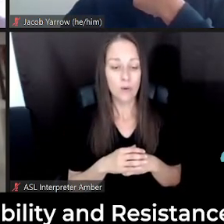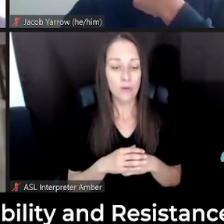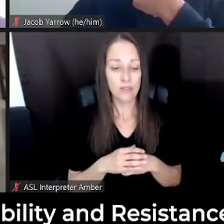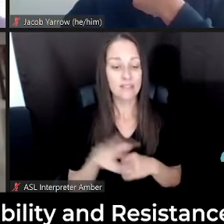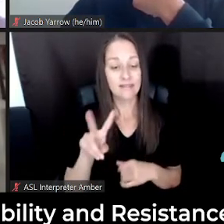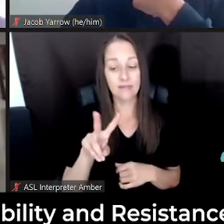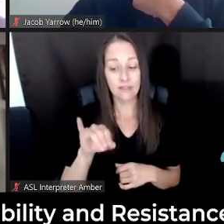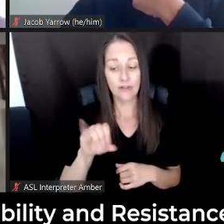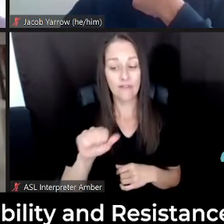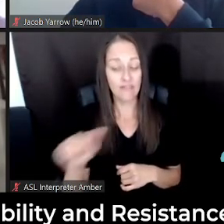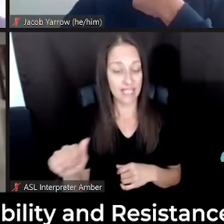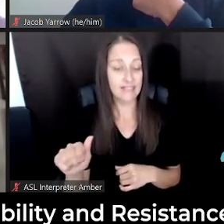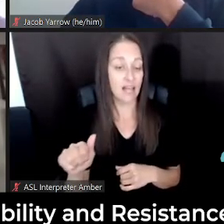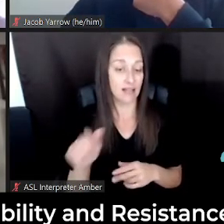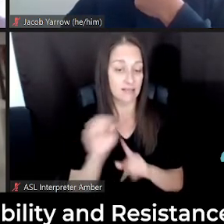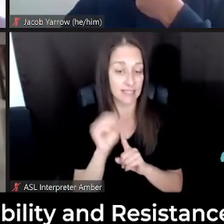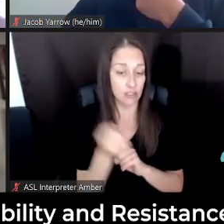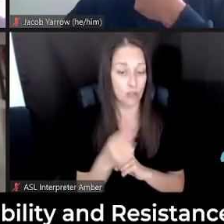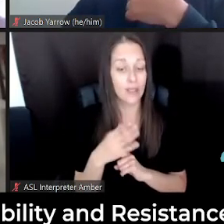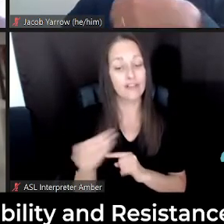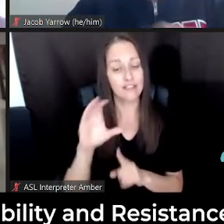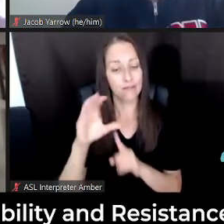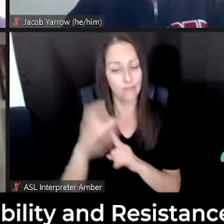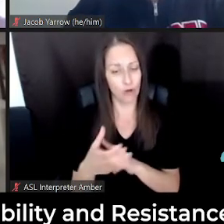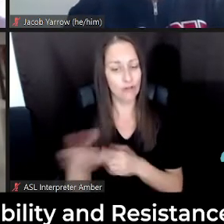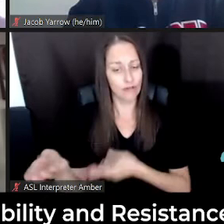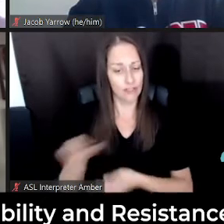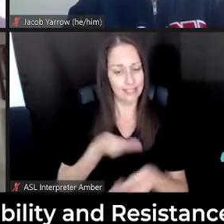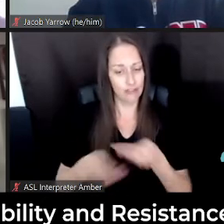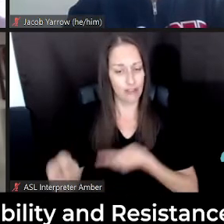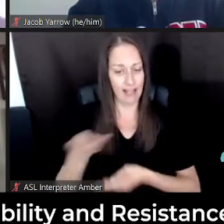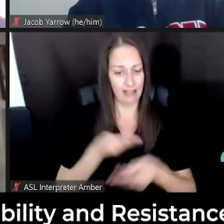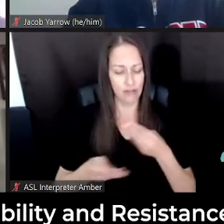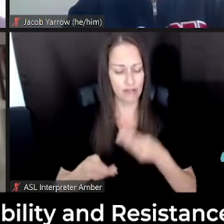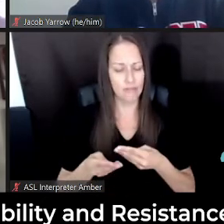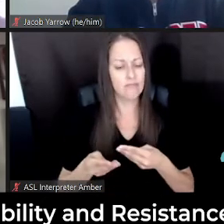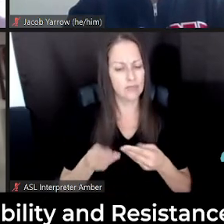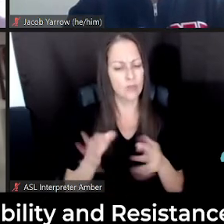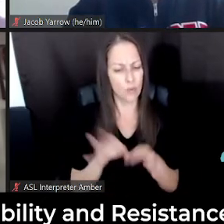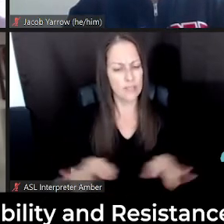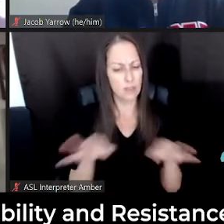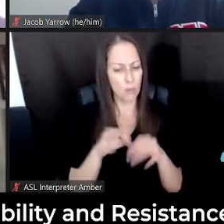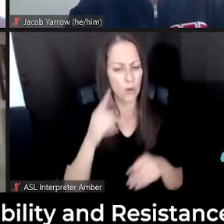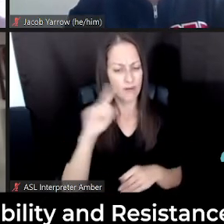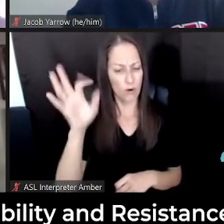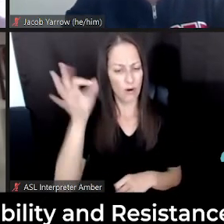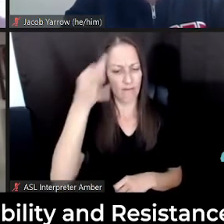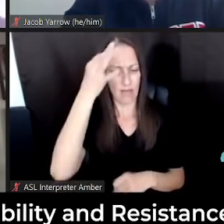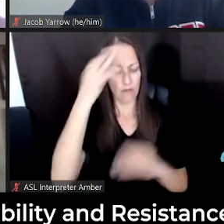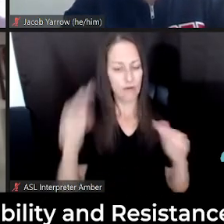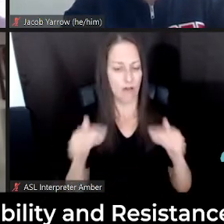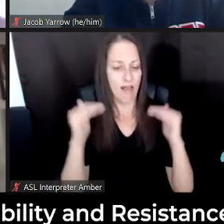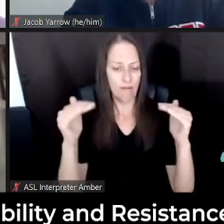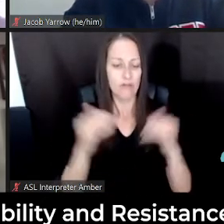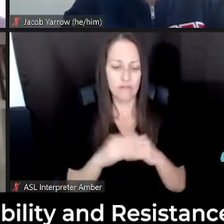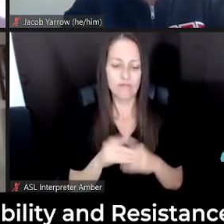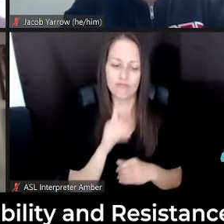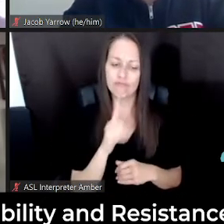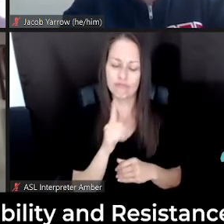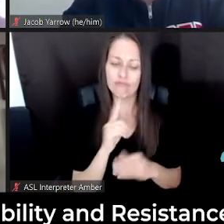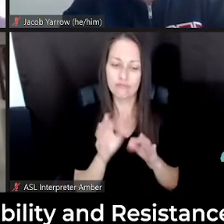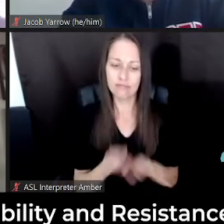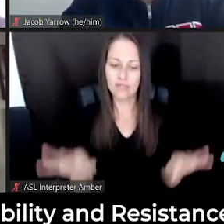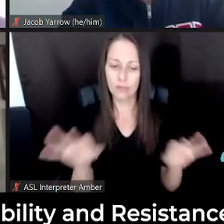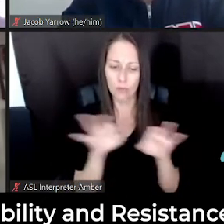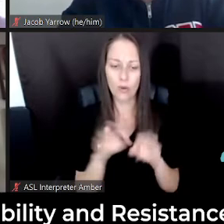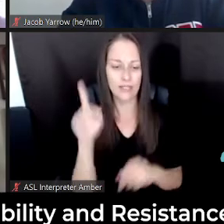issues and cultural exchange, and it's important at the federal level. That's really, really terrific to hear. And I